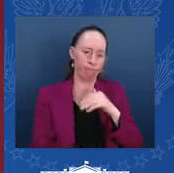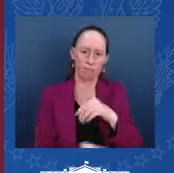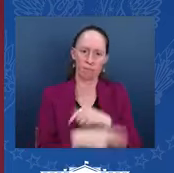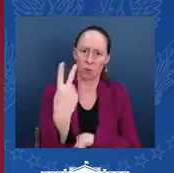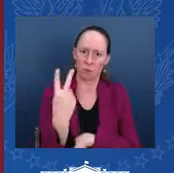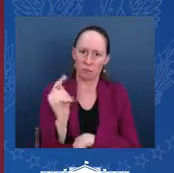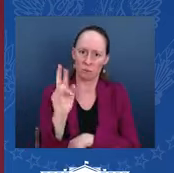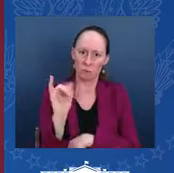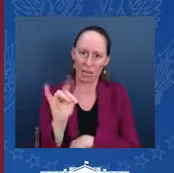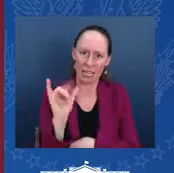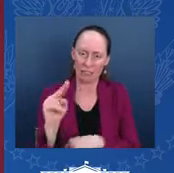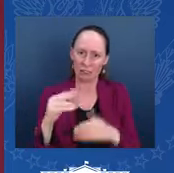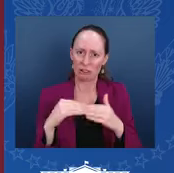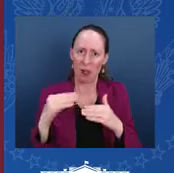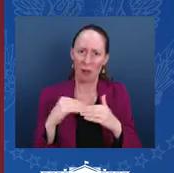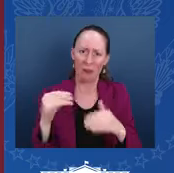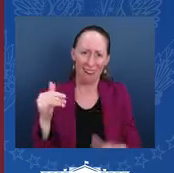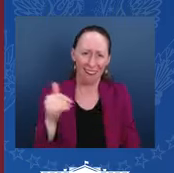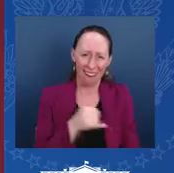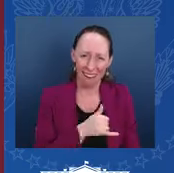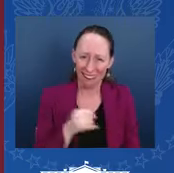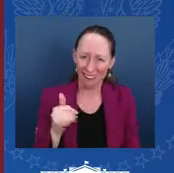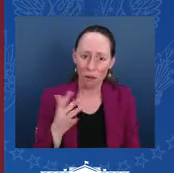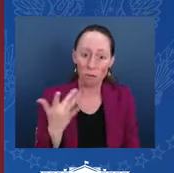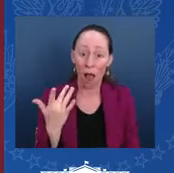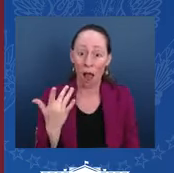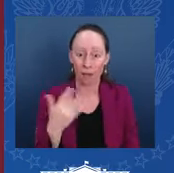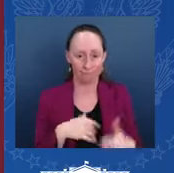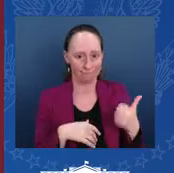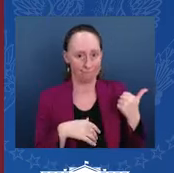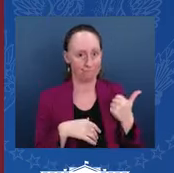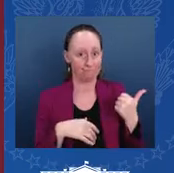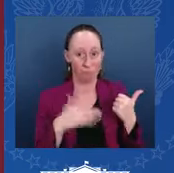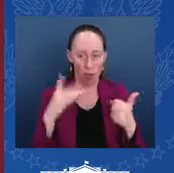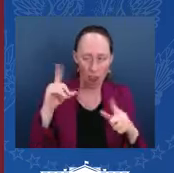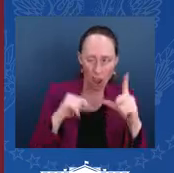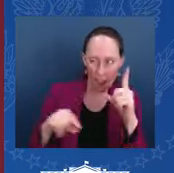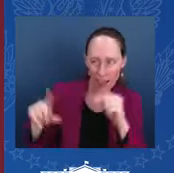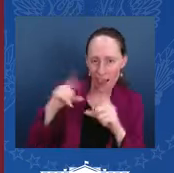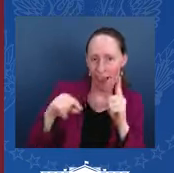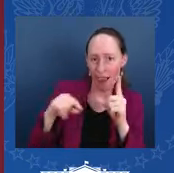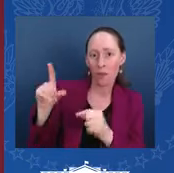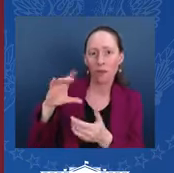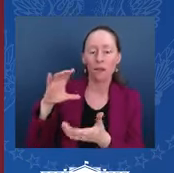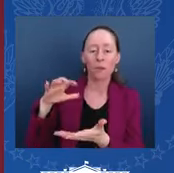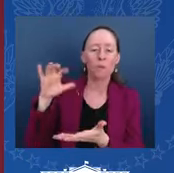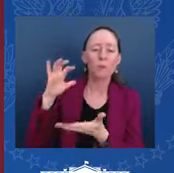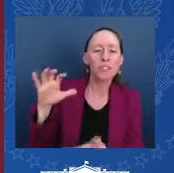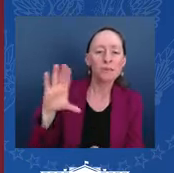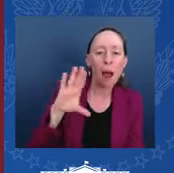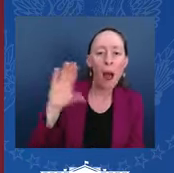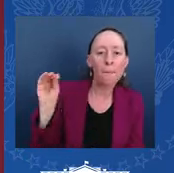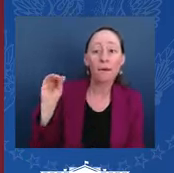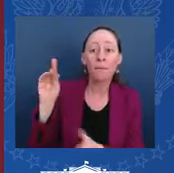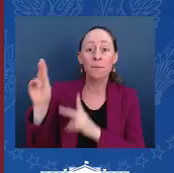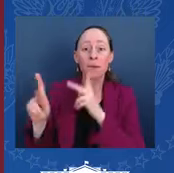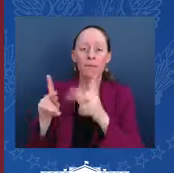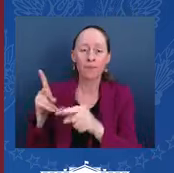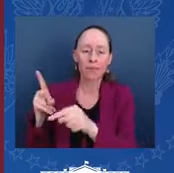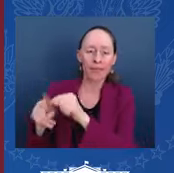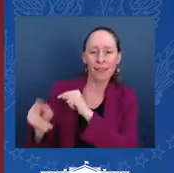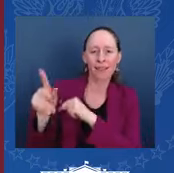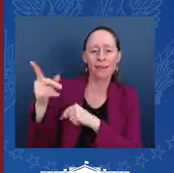to overwhelmingly benefit the very wealthy and the biggest corporations. Now he's saying, if elected, remember what he said